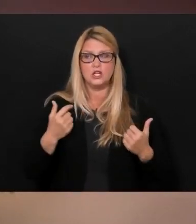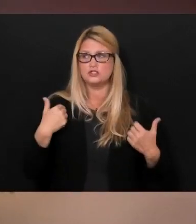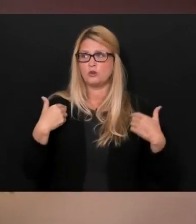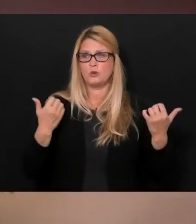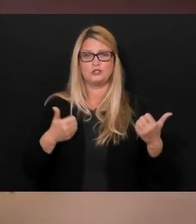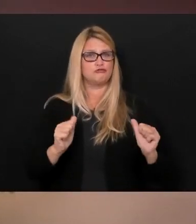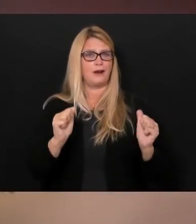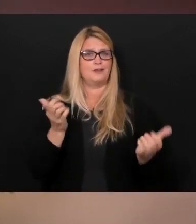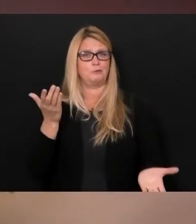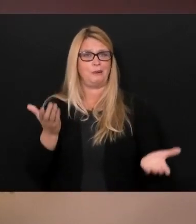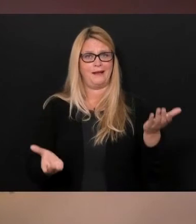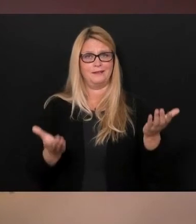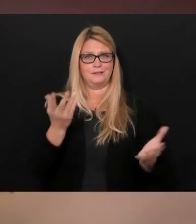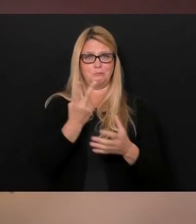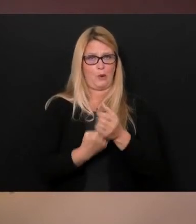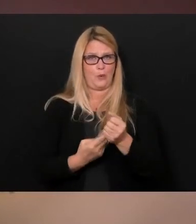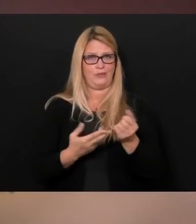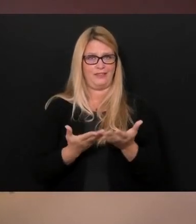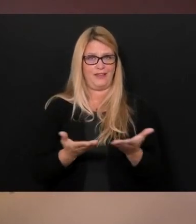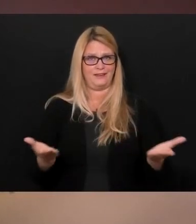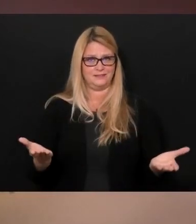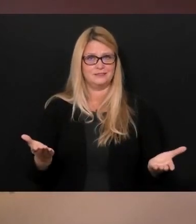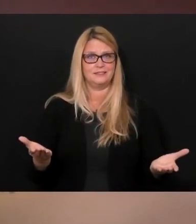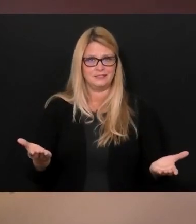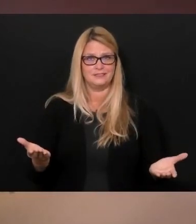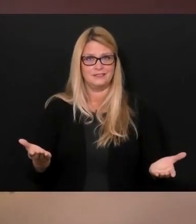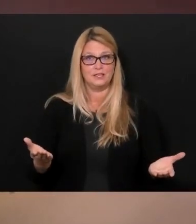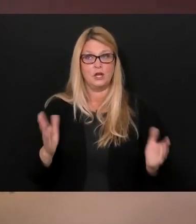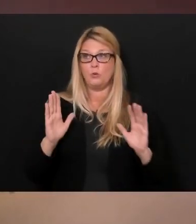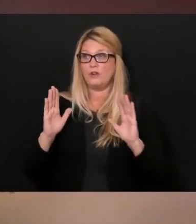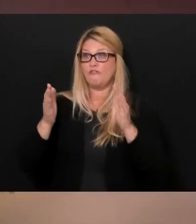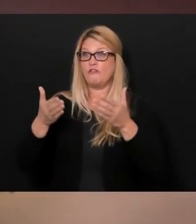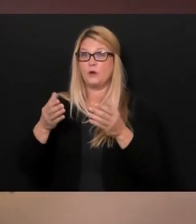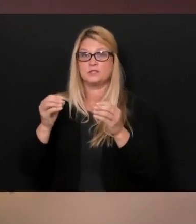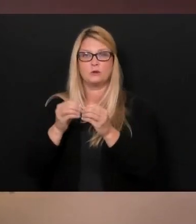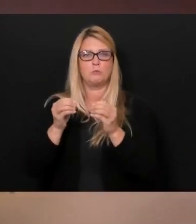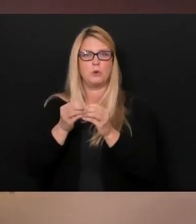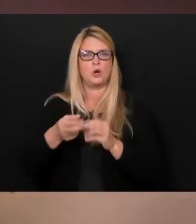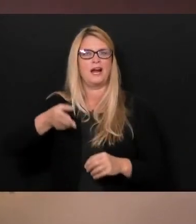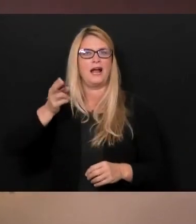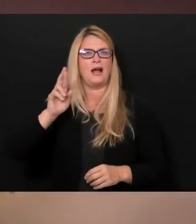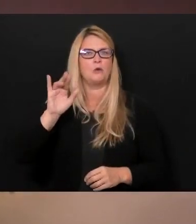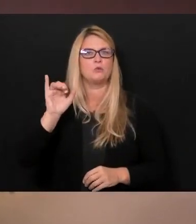those, the question about focusing on more susceptible people